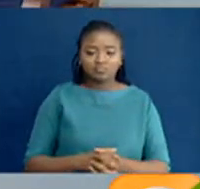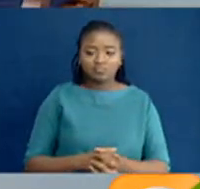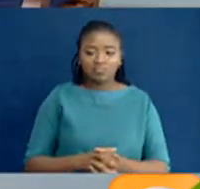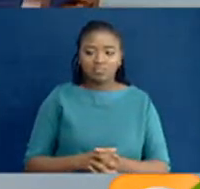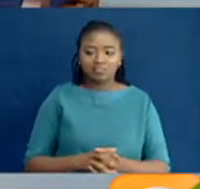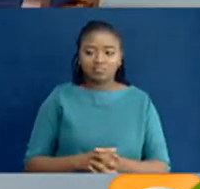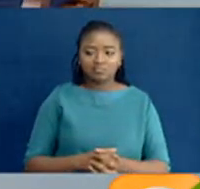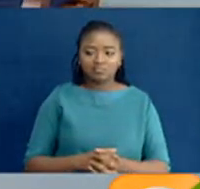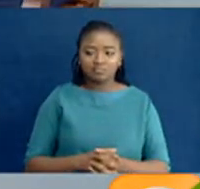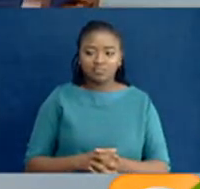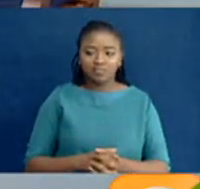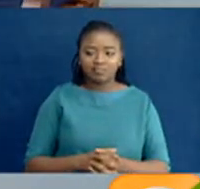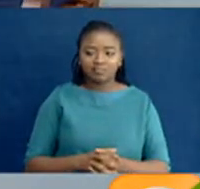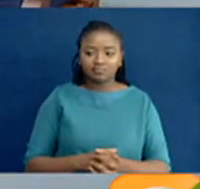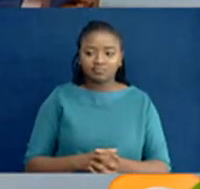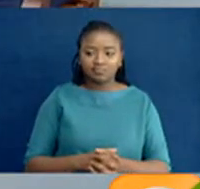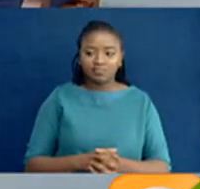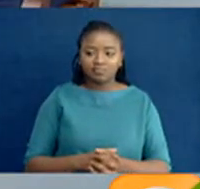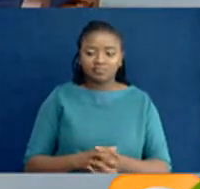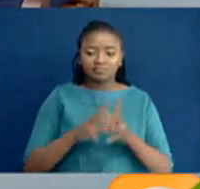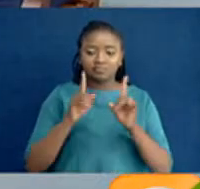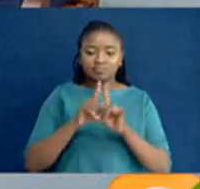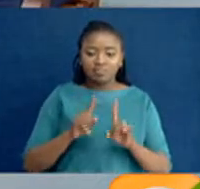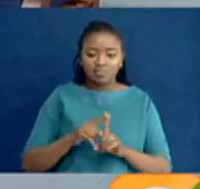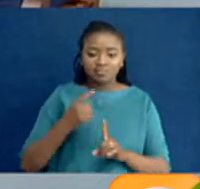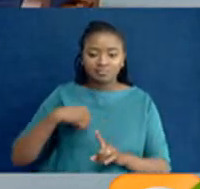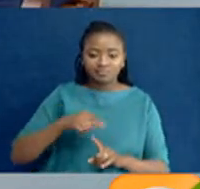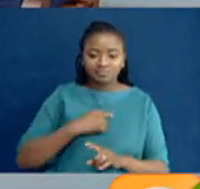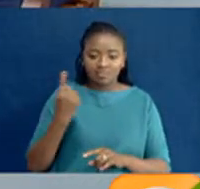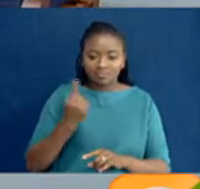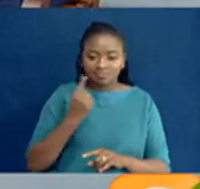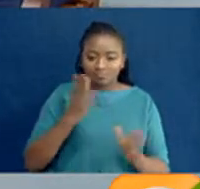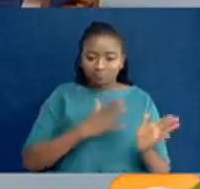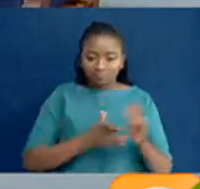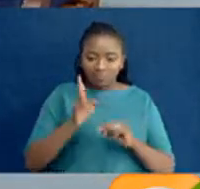greening the urban transport system is not just e-mobility. Absolutely. No, right? You know, we need more people walking.